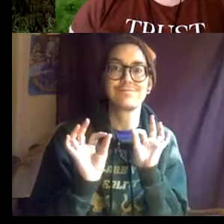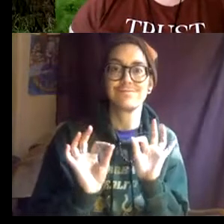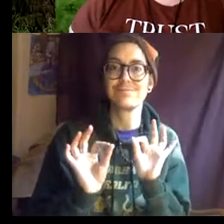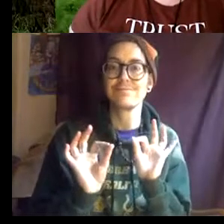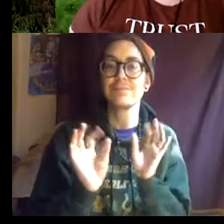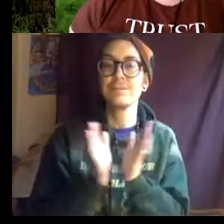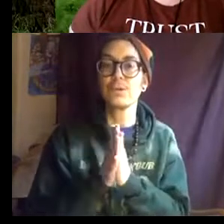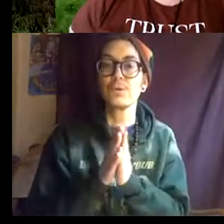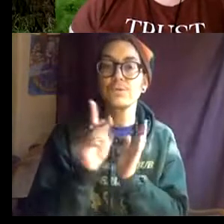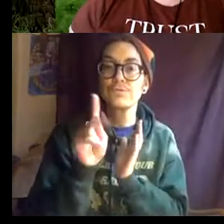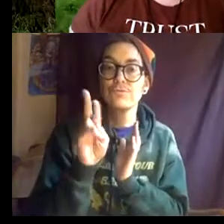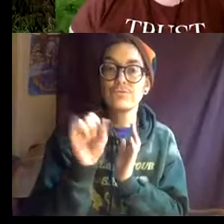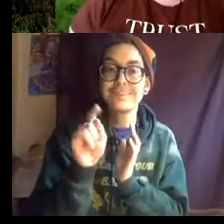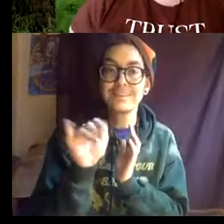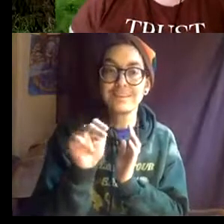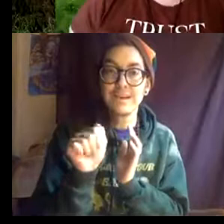Okay, yes.